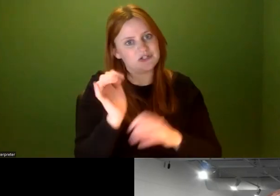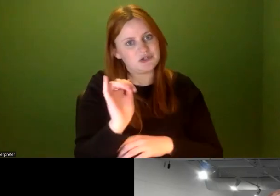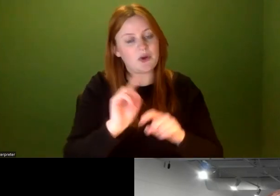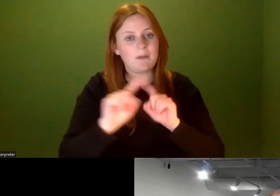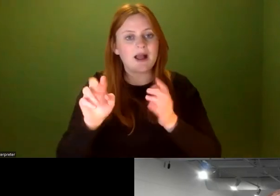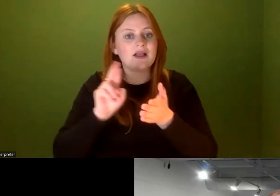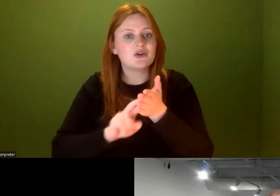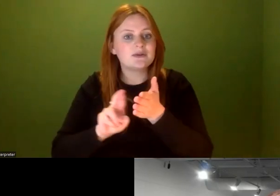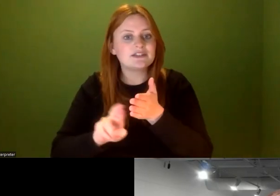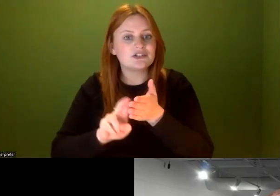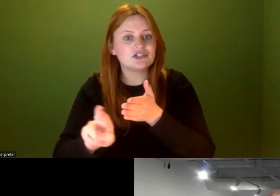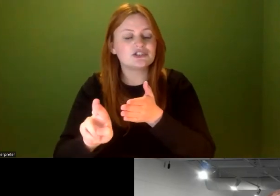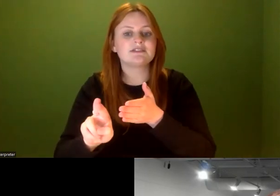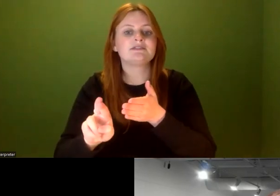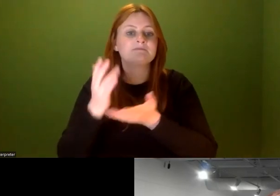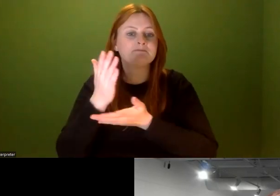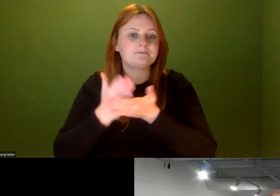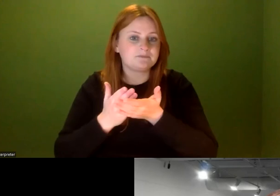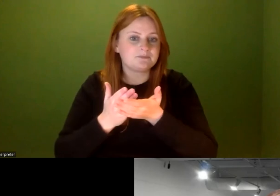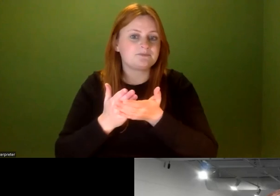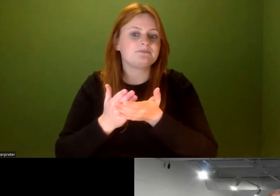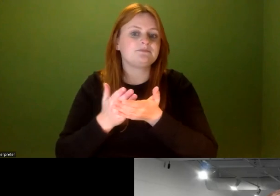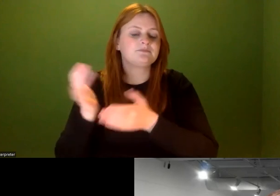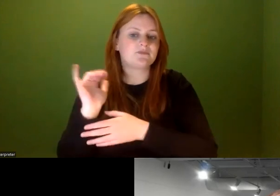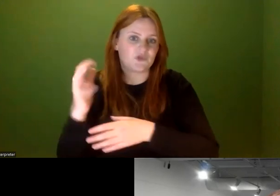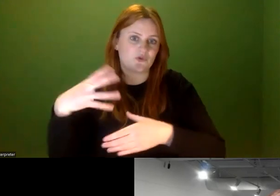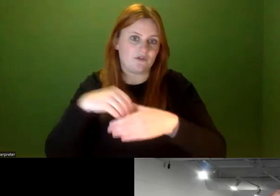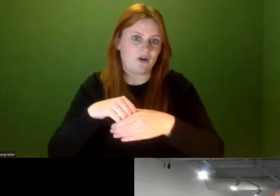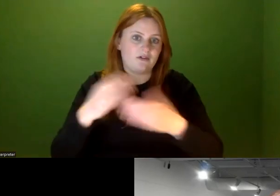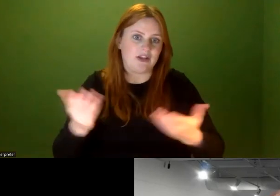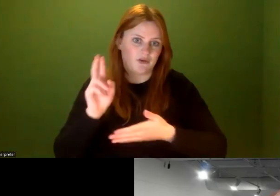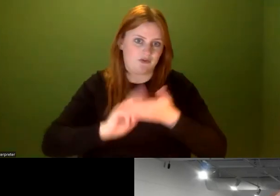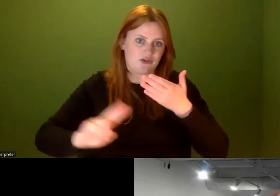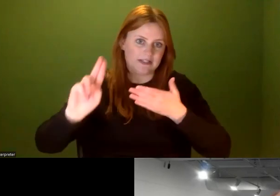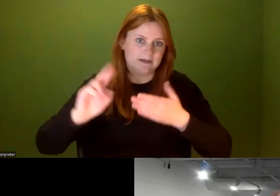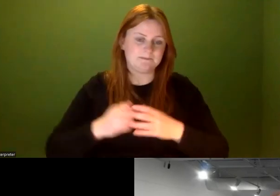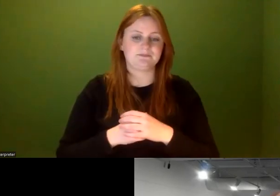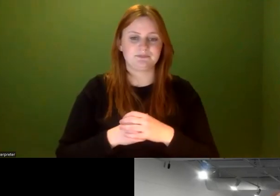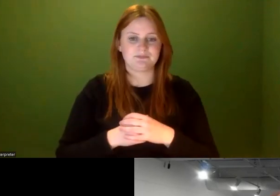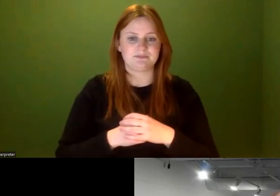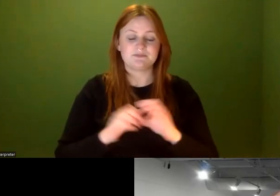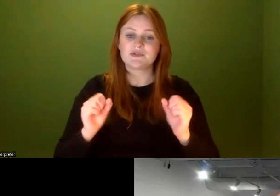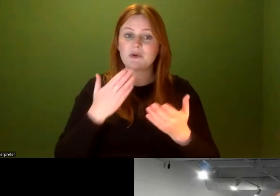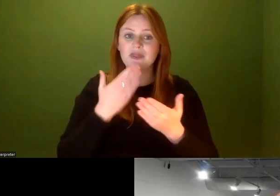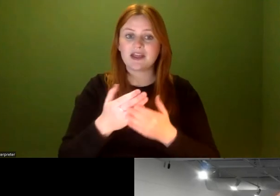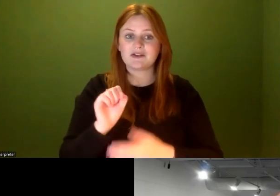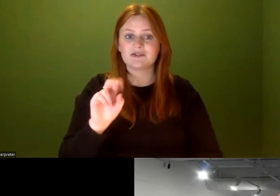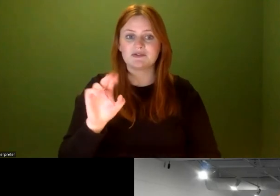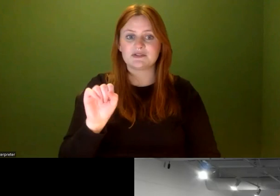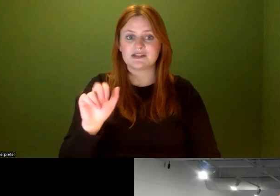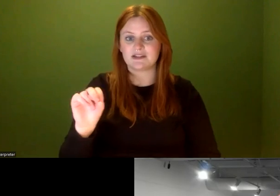certainly, segment to what I do here at the university. So yeah, thanks, Susan, for your